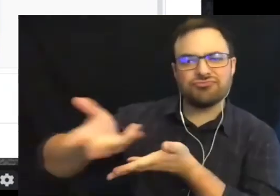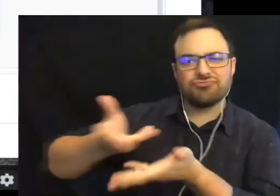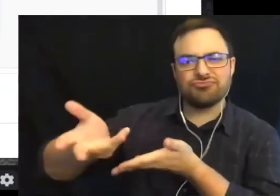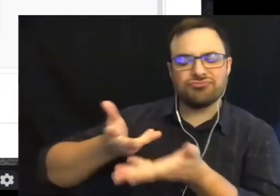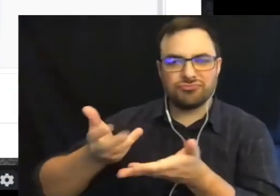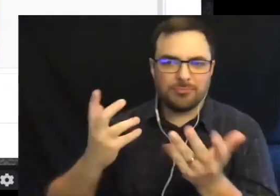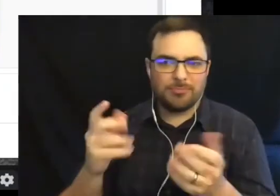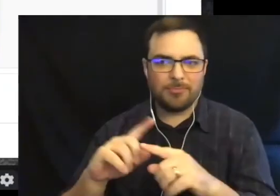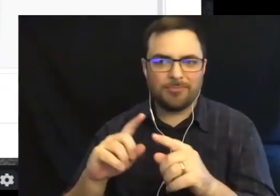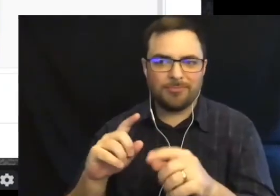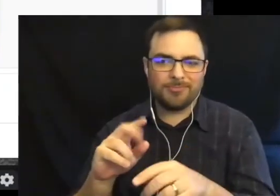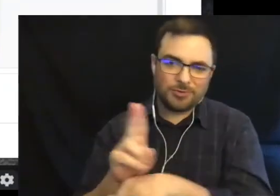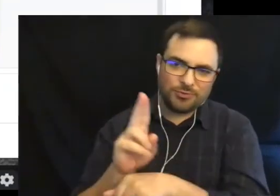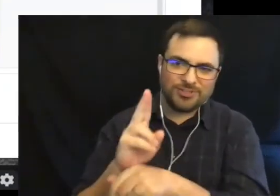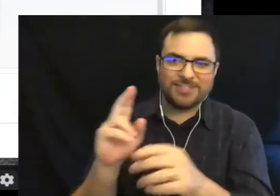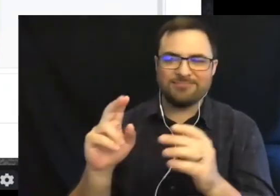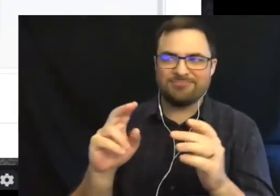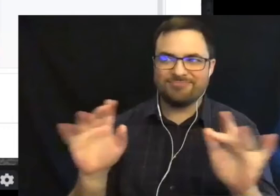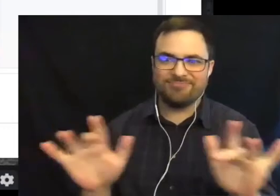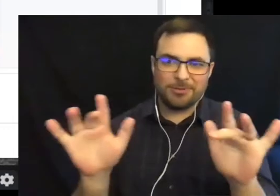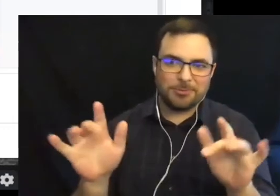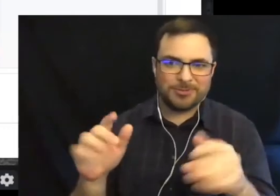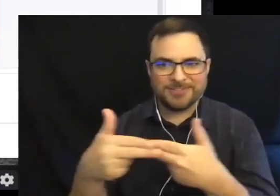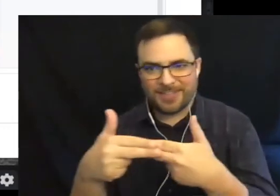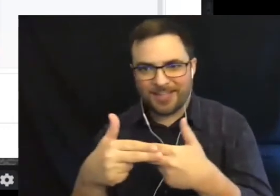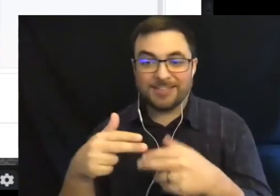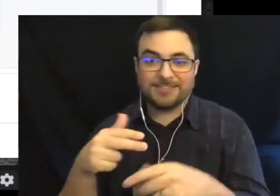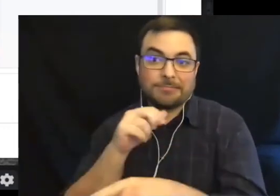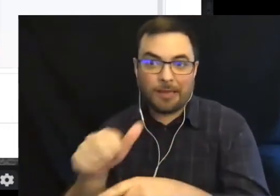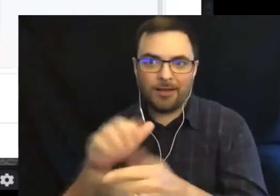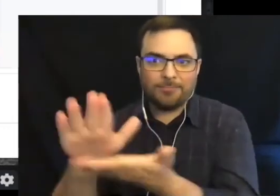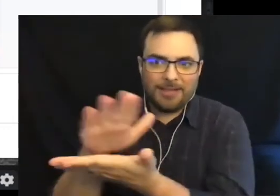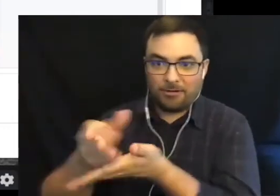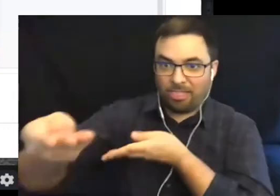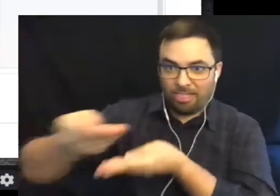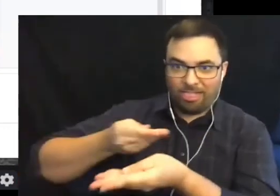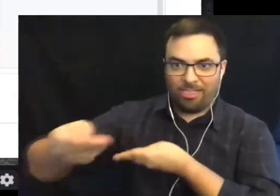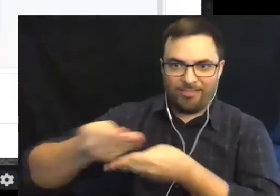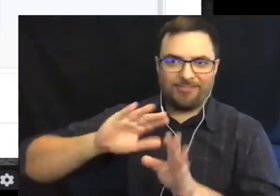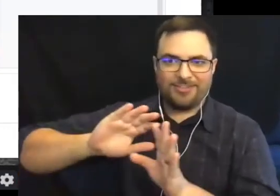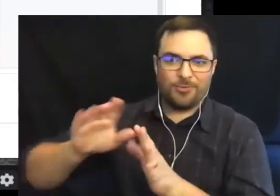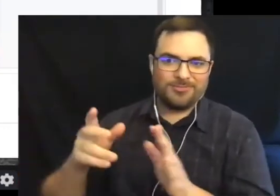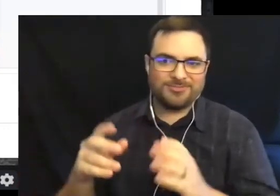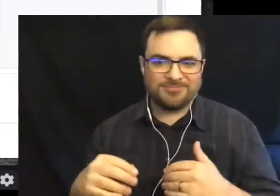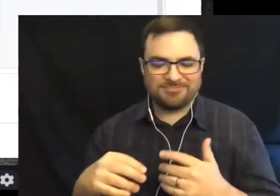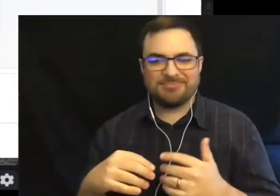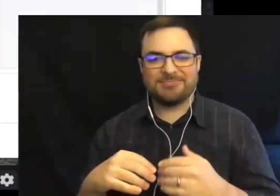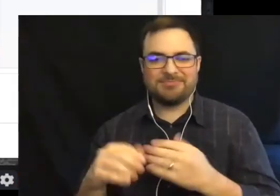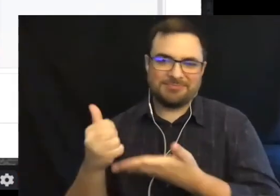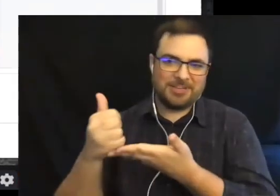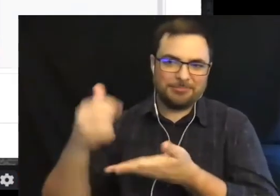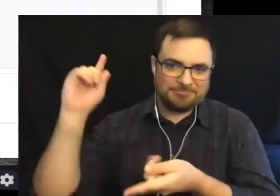not, sharing germs and whatever. So when I meet with my student, I always start